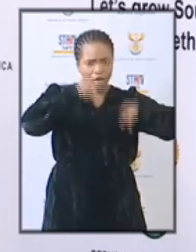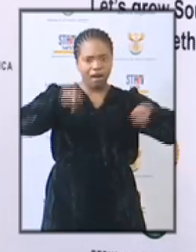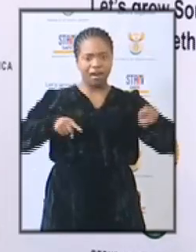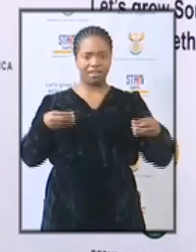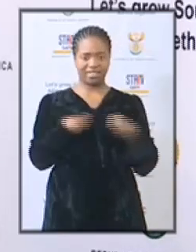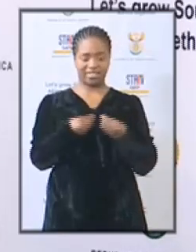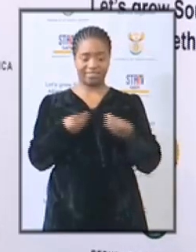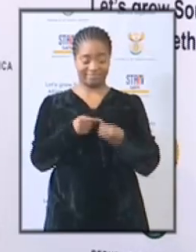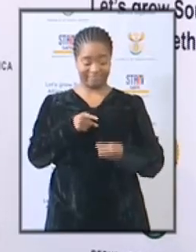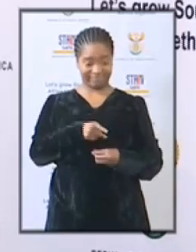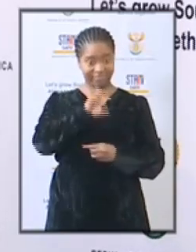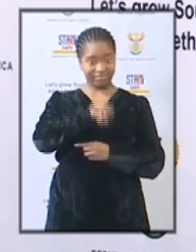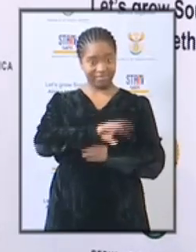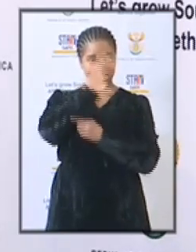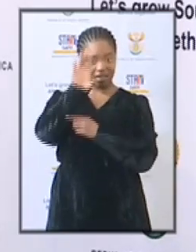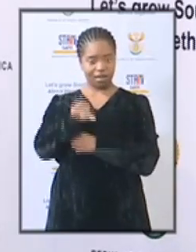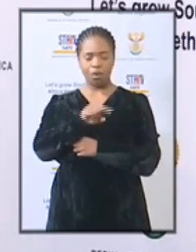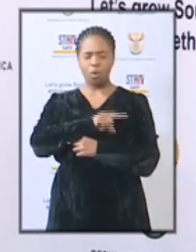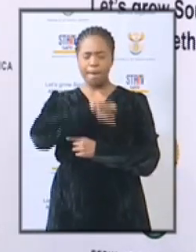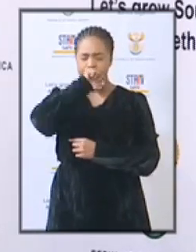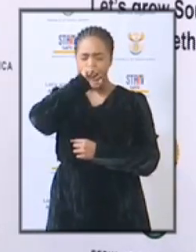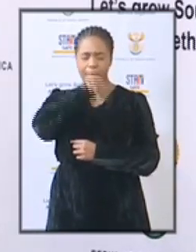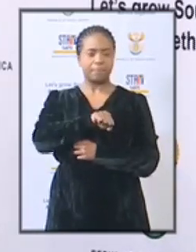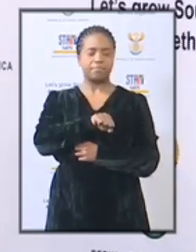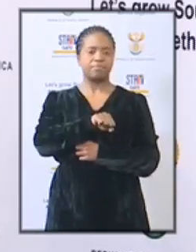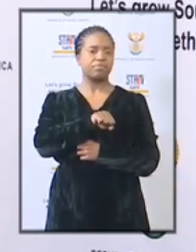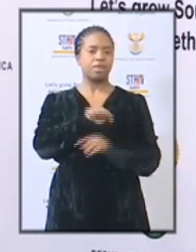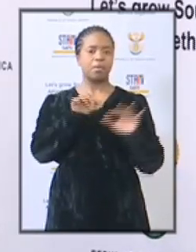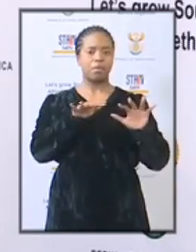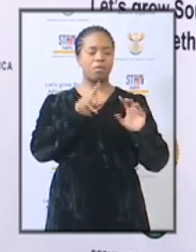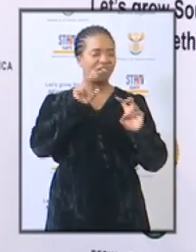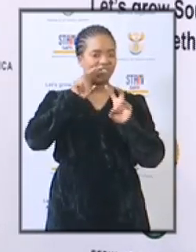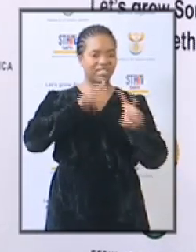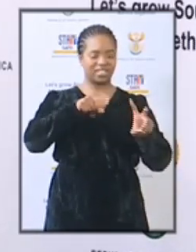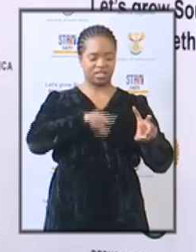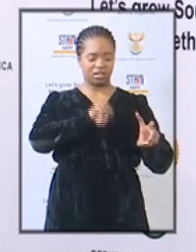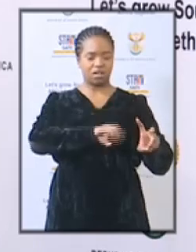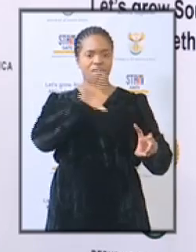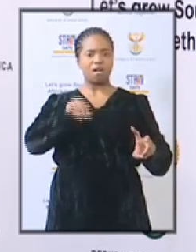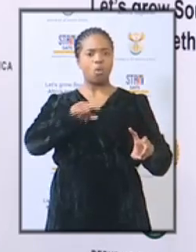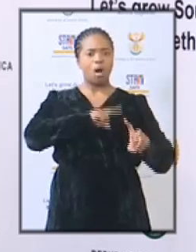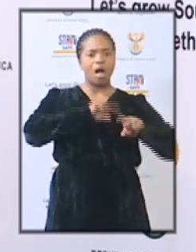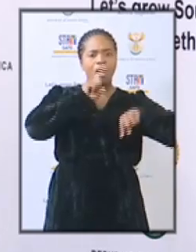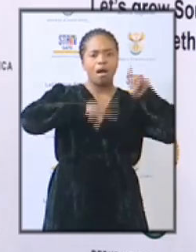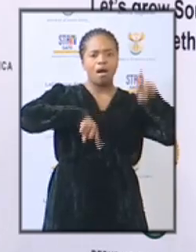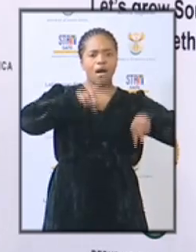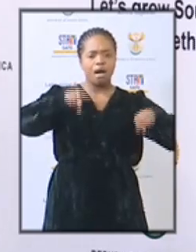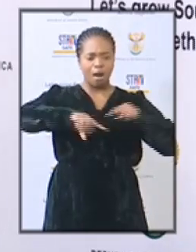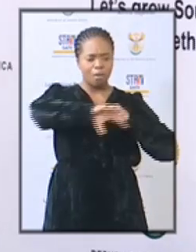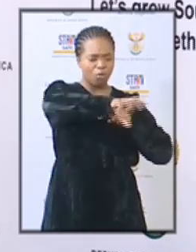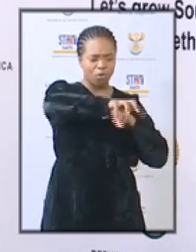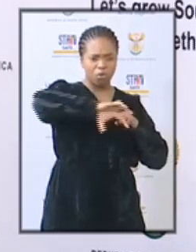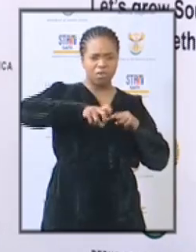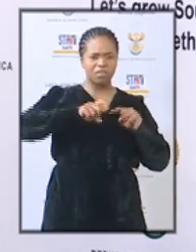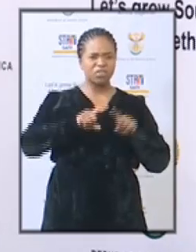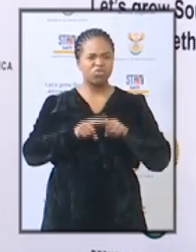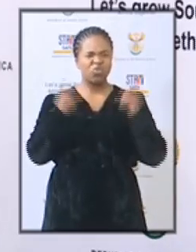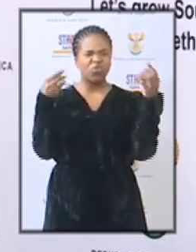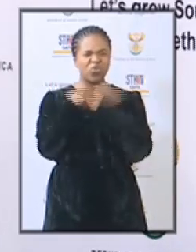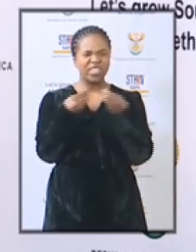South Africa as a destination offers variety and diversity in terms of